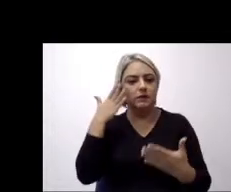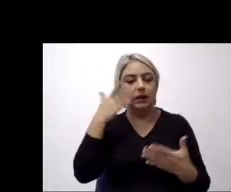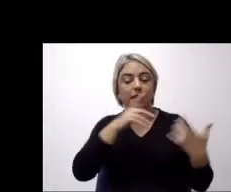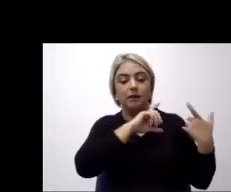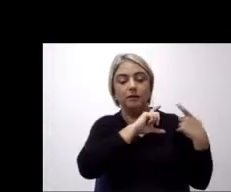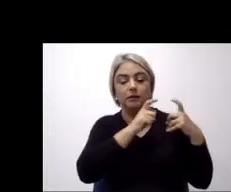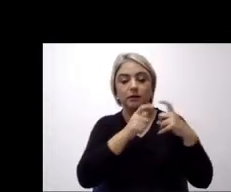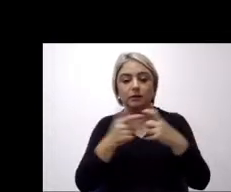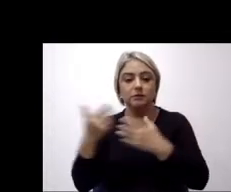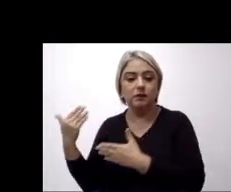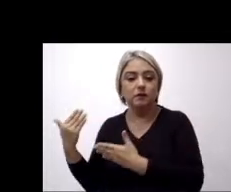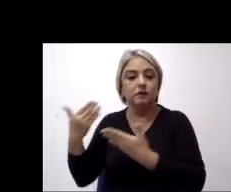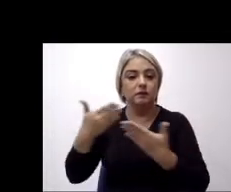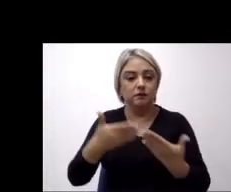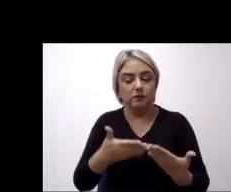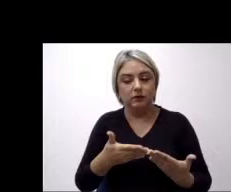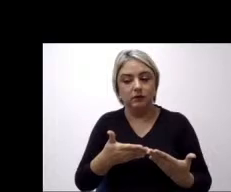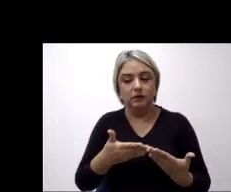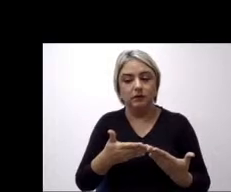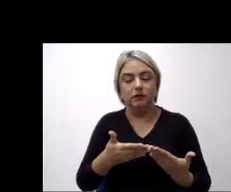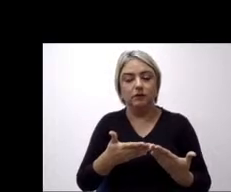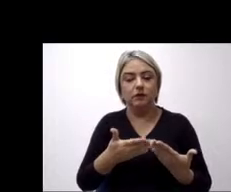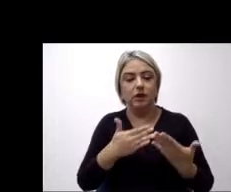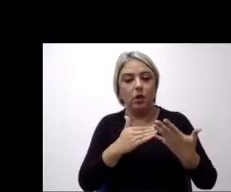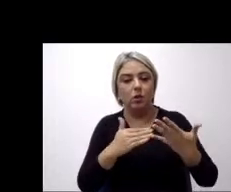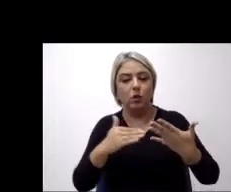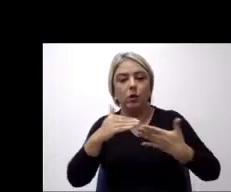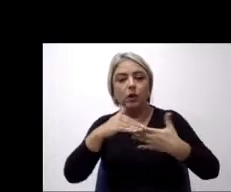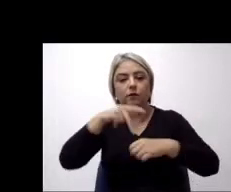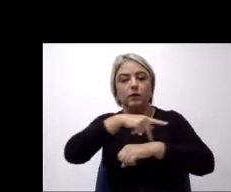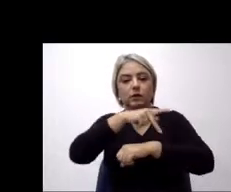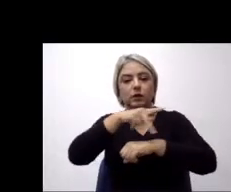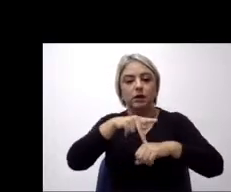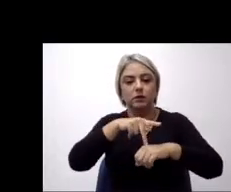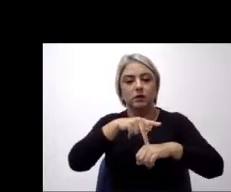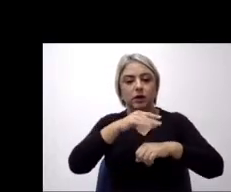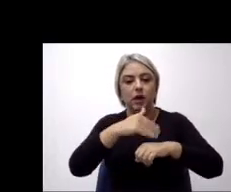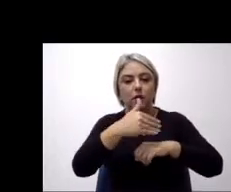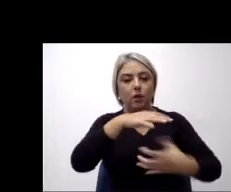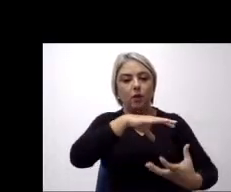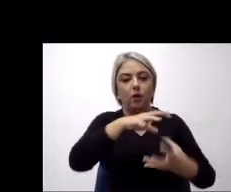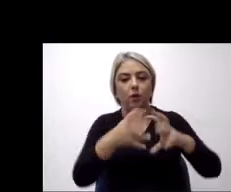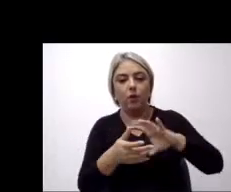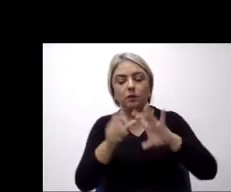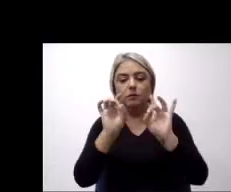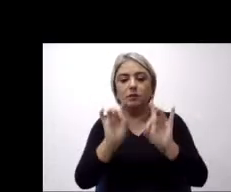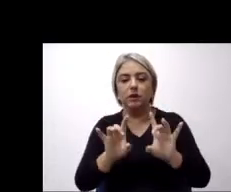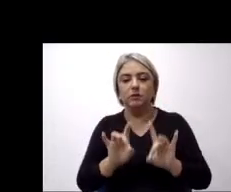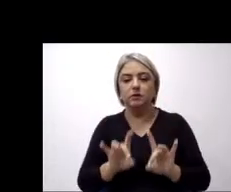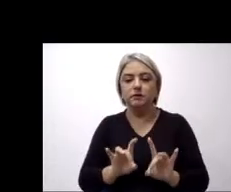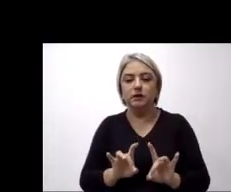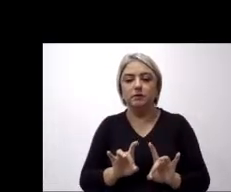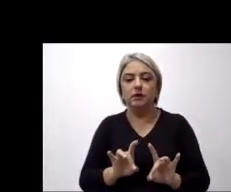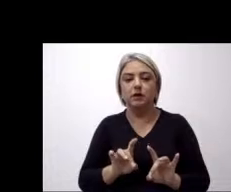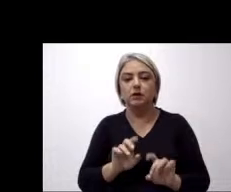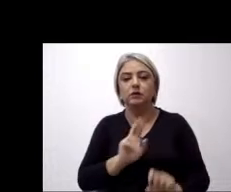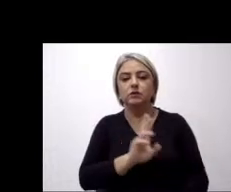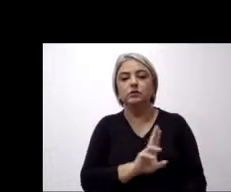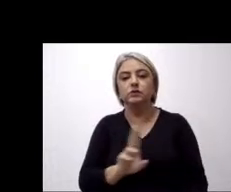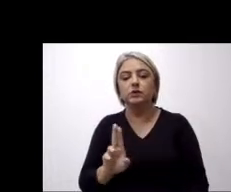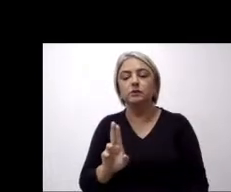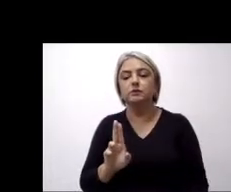the international level, specifically what we call the argumentative term from Fisher, but the linguistic term in